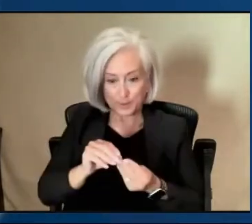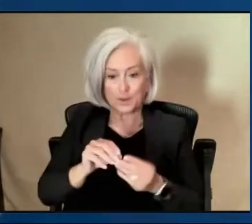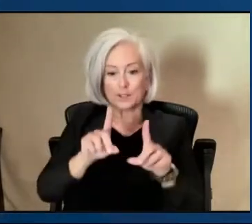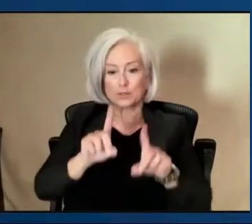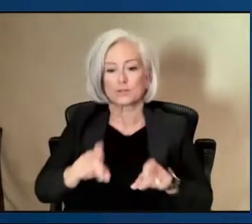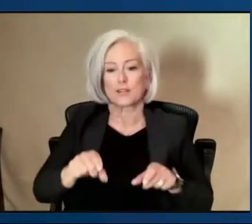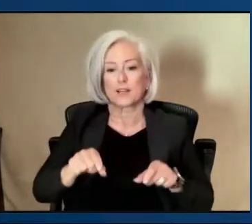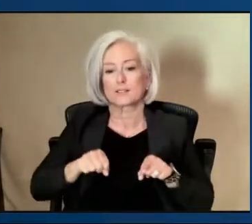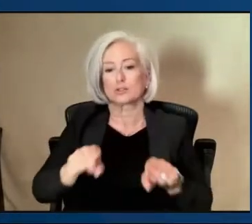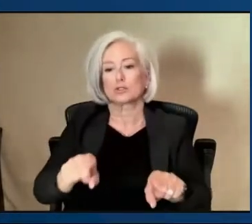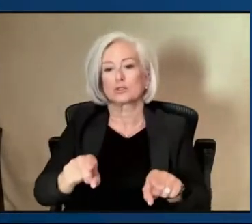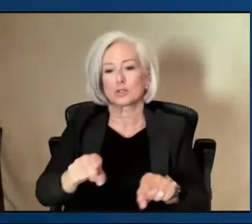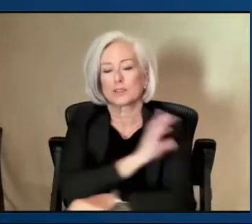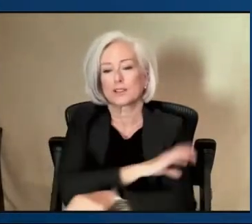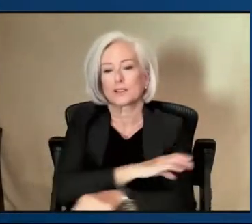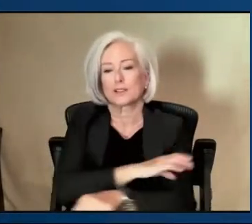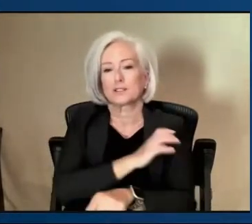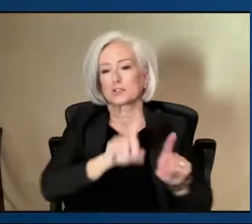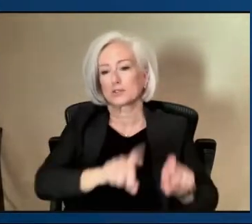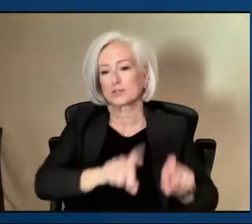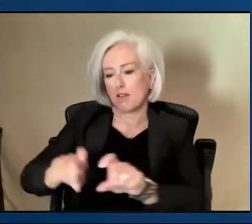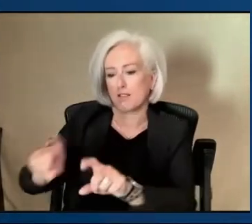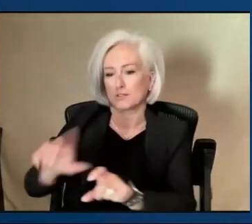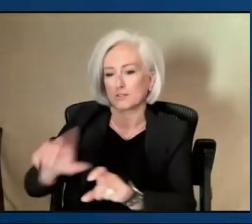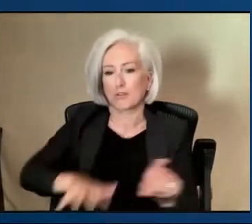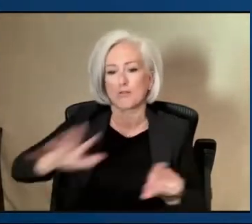trials worldwide.